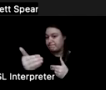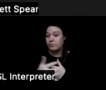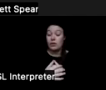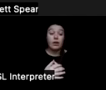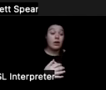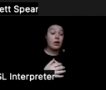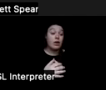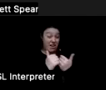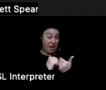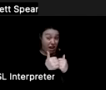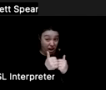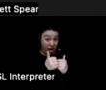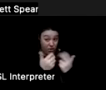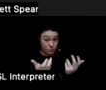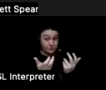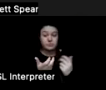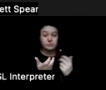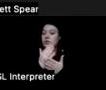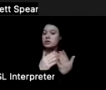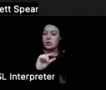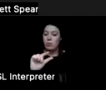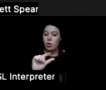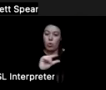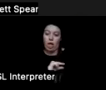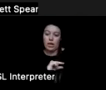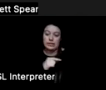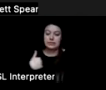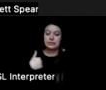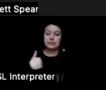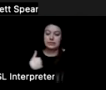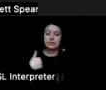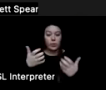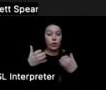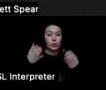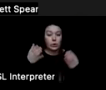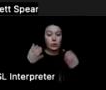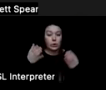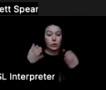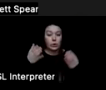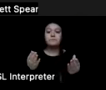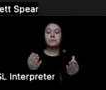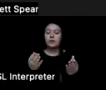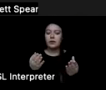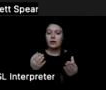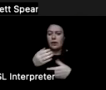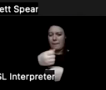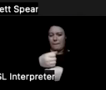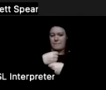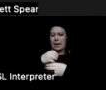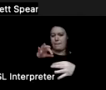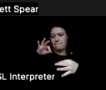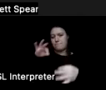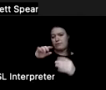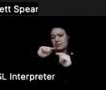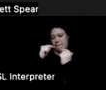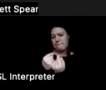of the qualities that we want to discuss and to cultivate, is what do we need to cultivate to create that ideal team so that we can develop